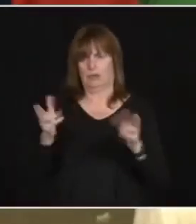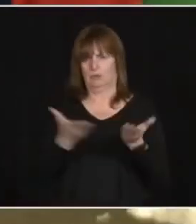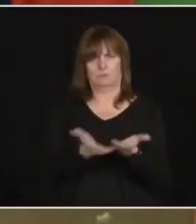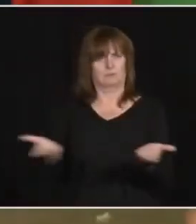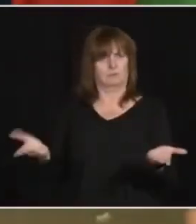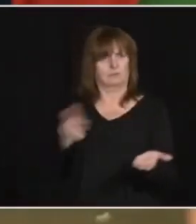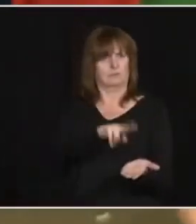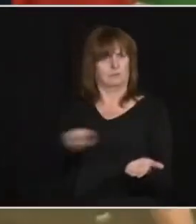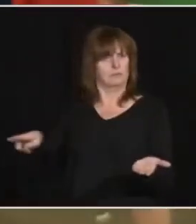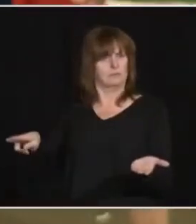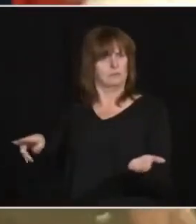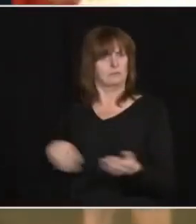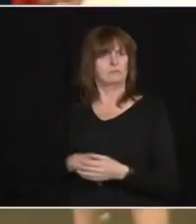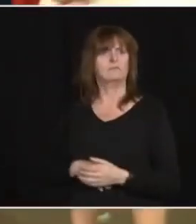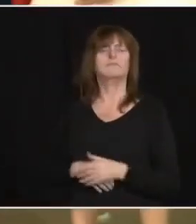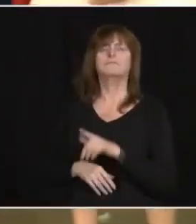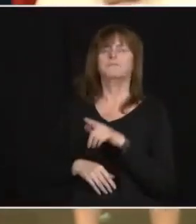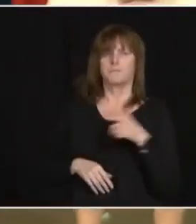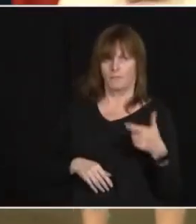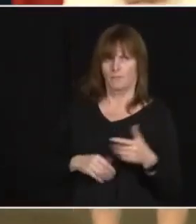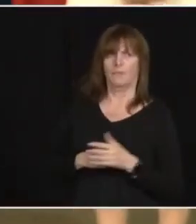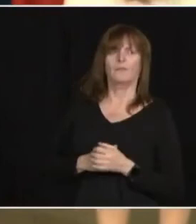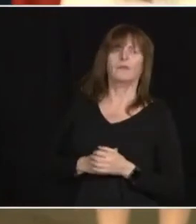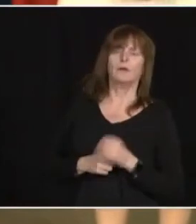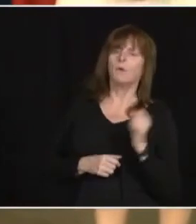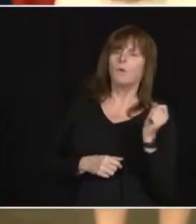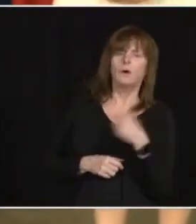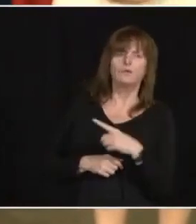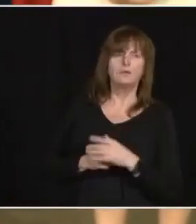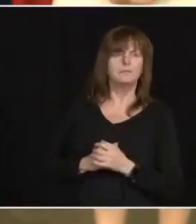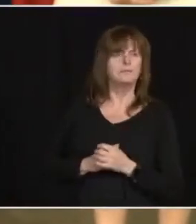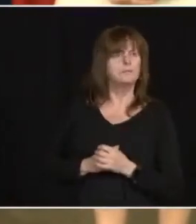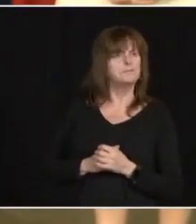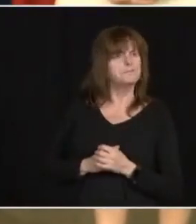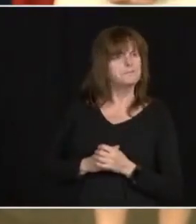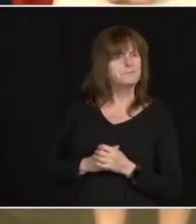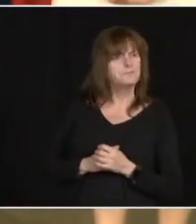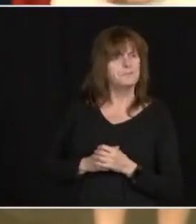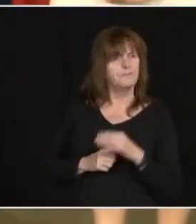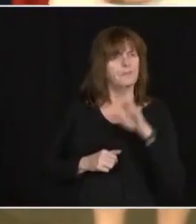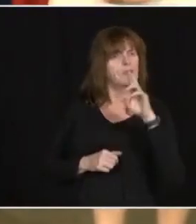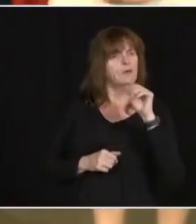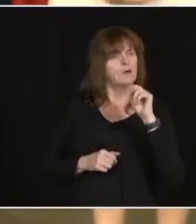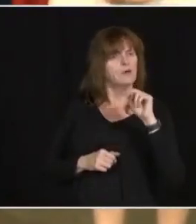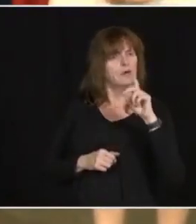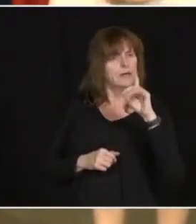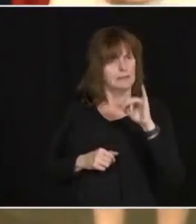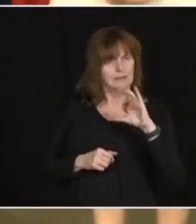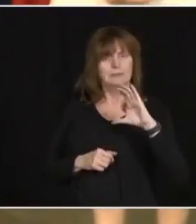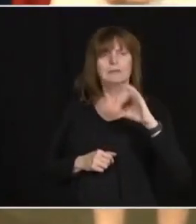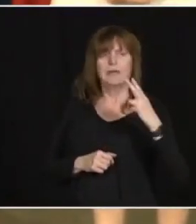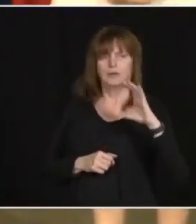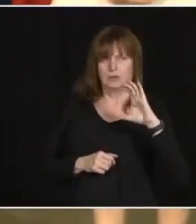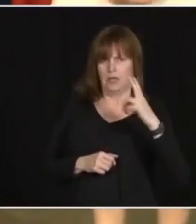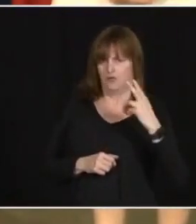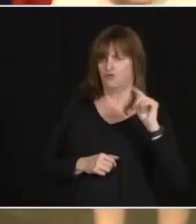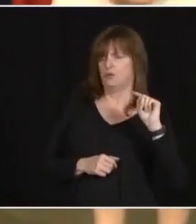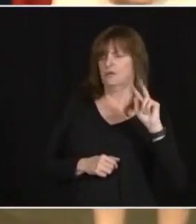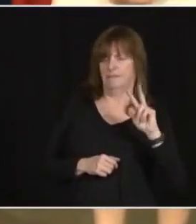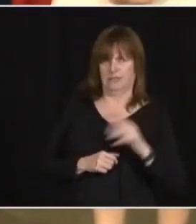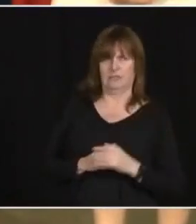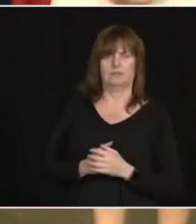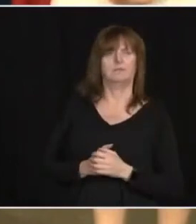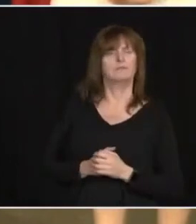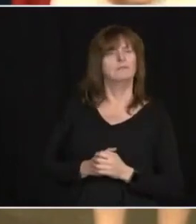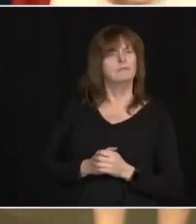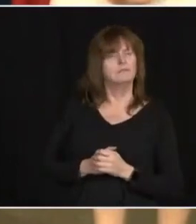Next question. Next question comes from Randy Rath from Sage CHTV. Please go ahead. Hi, Randy. Hi,